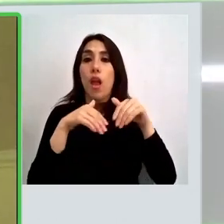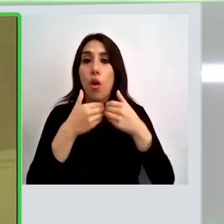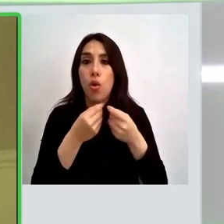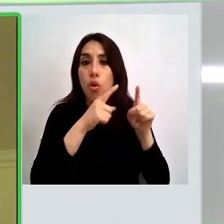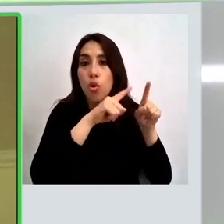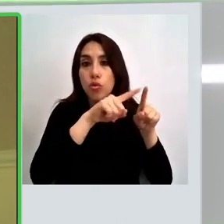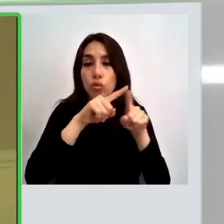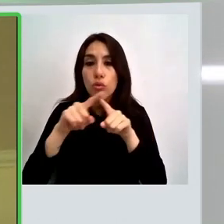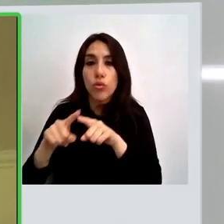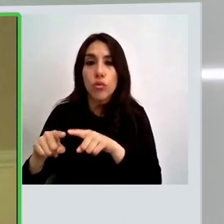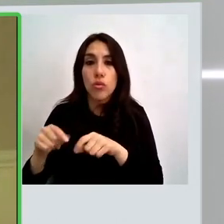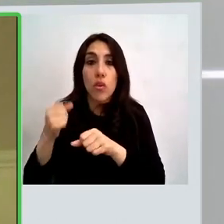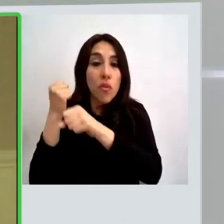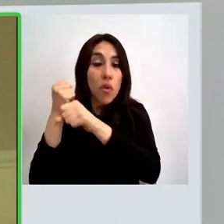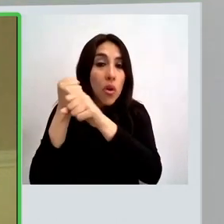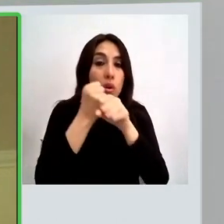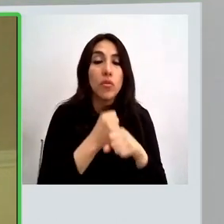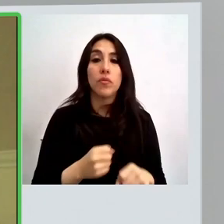just would leave you with this.